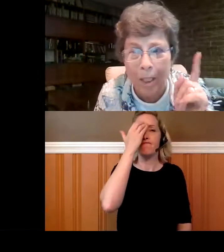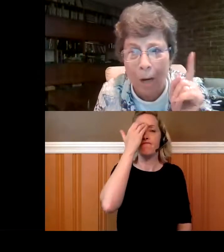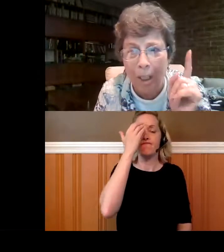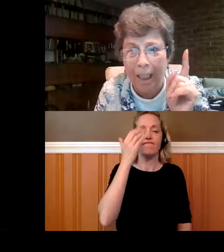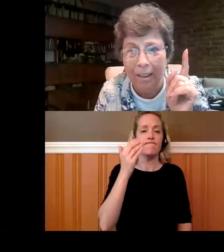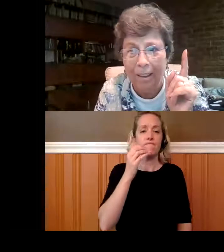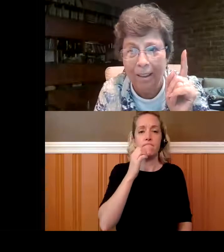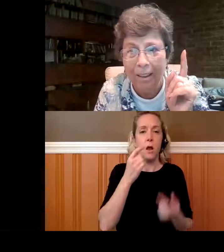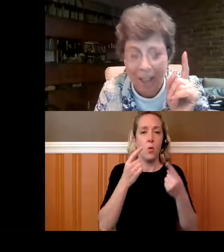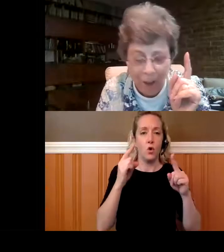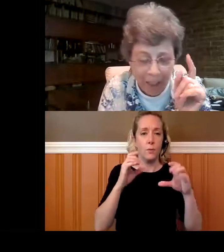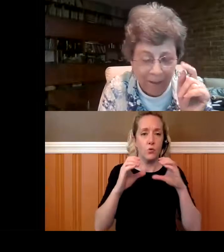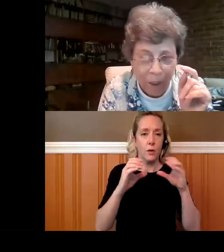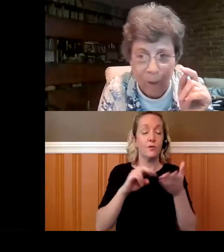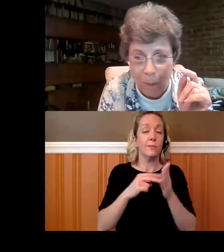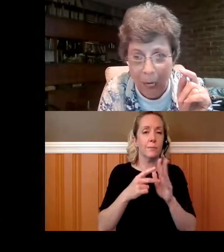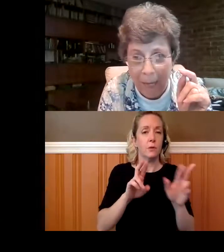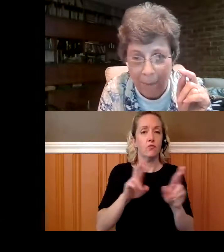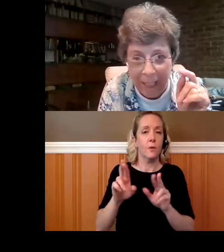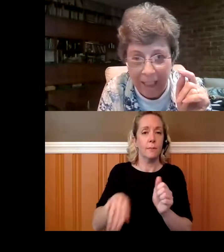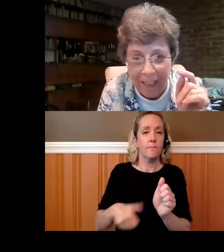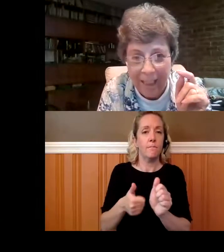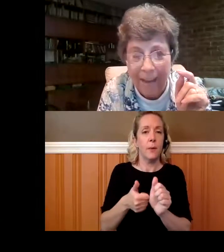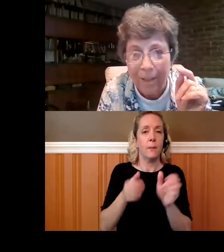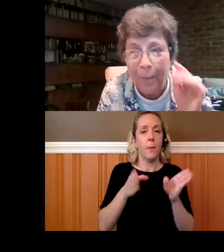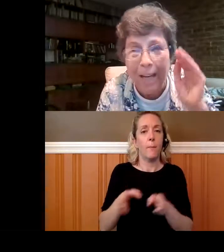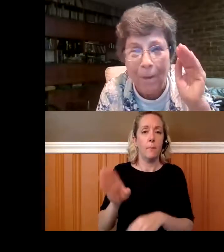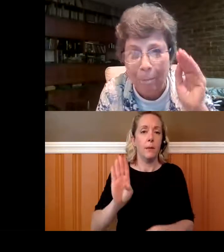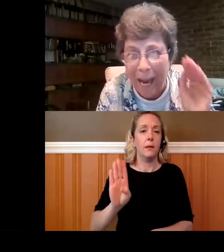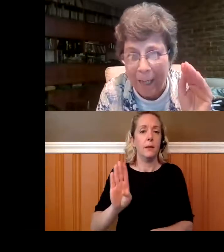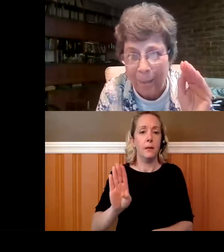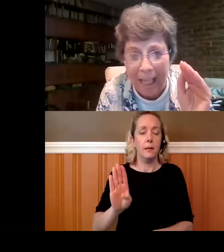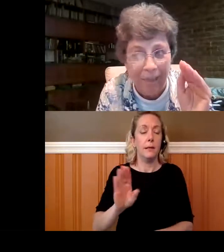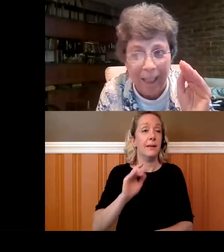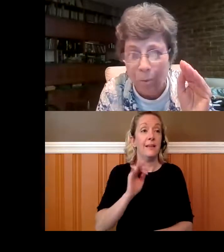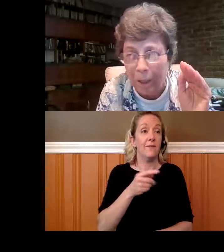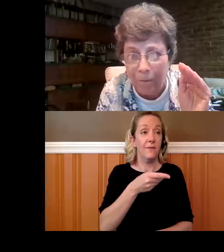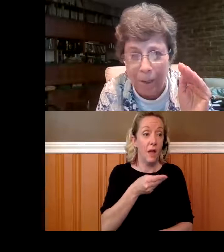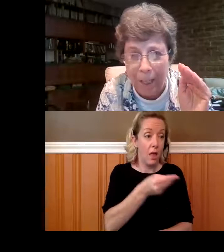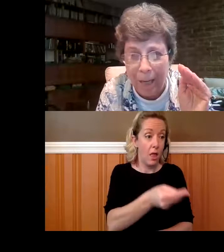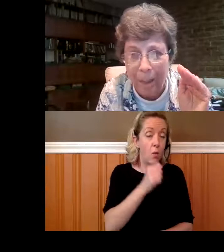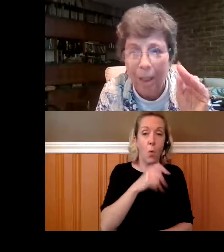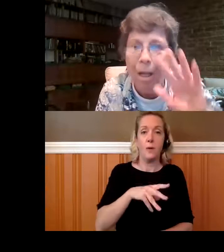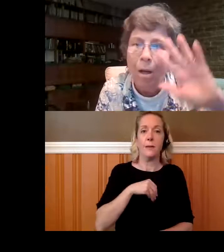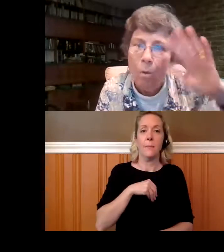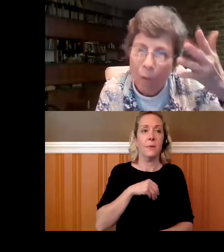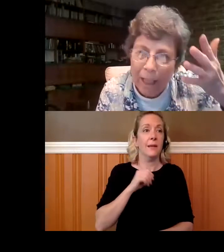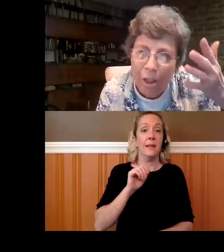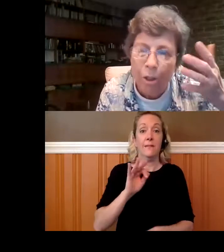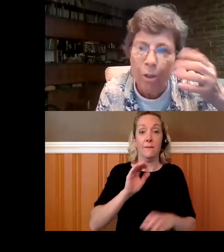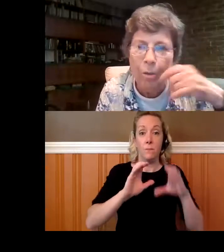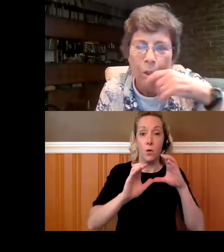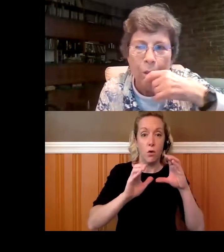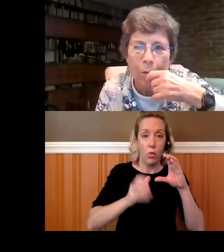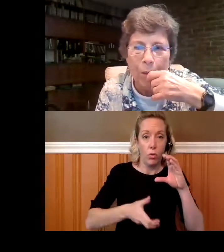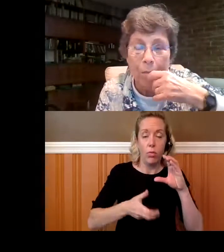B, have some kind of a backup plan. If it didn't work the first time, what can you do what else can you try?